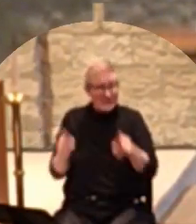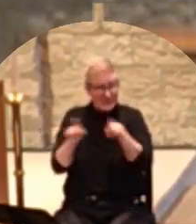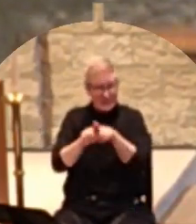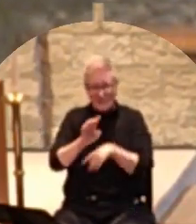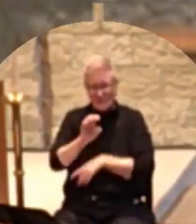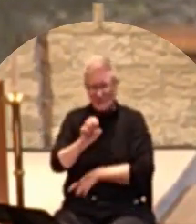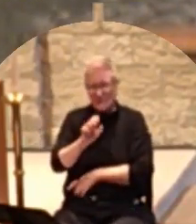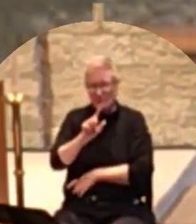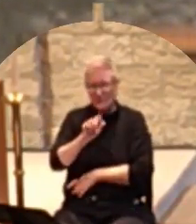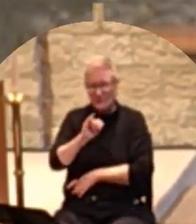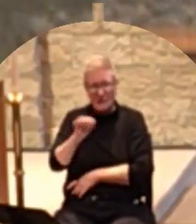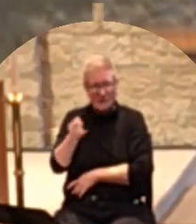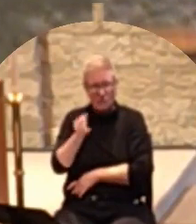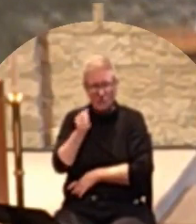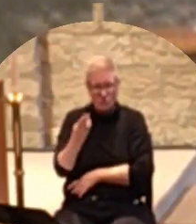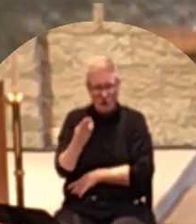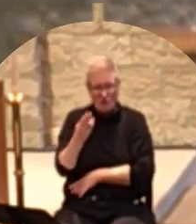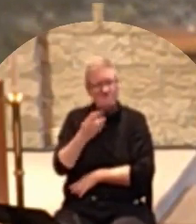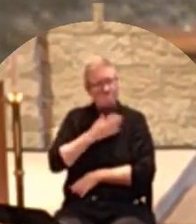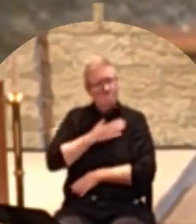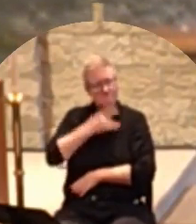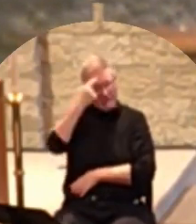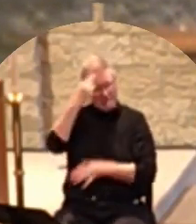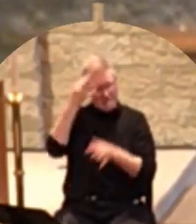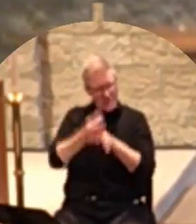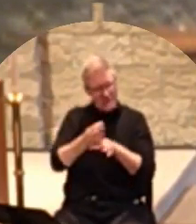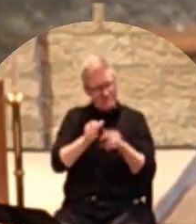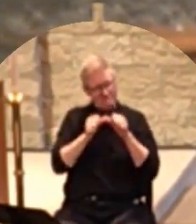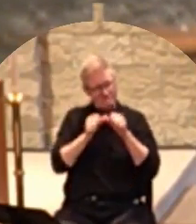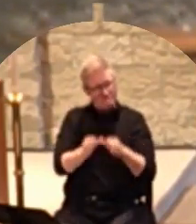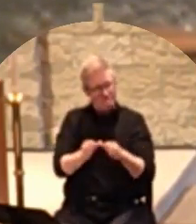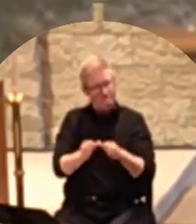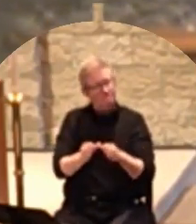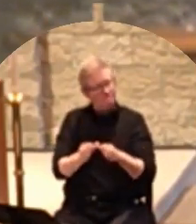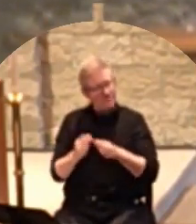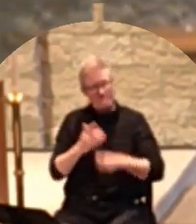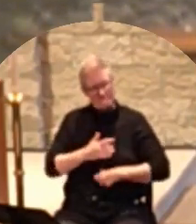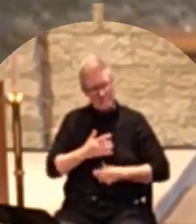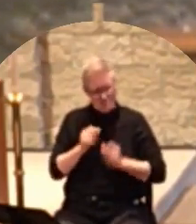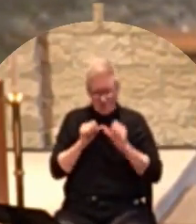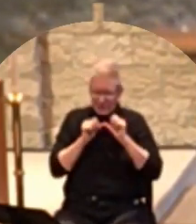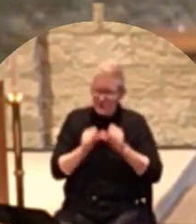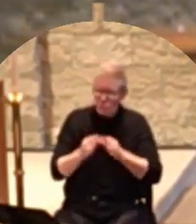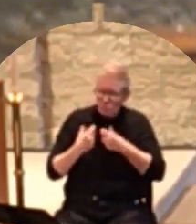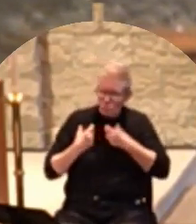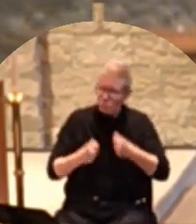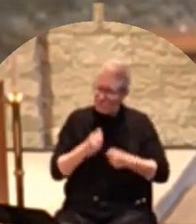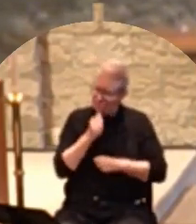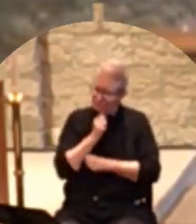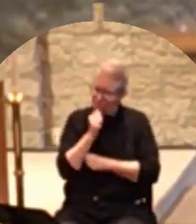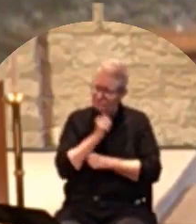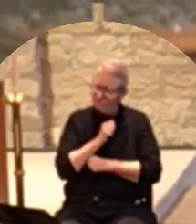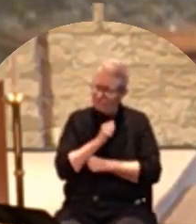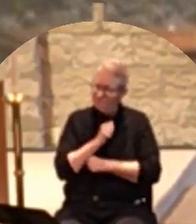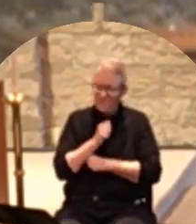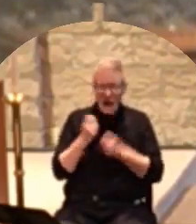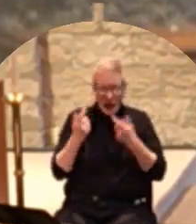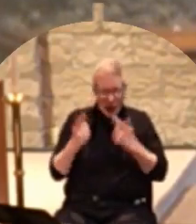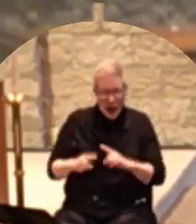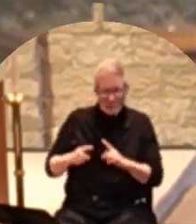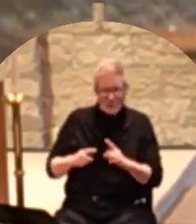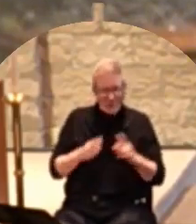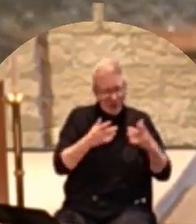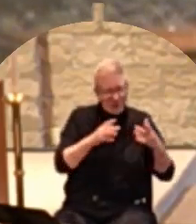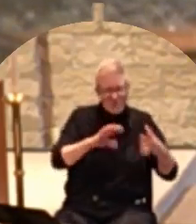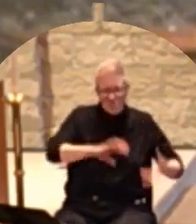I remain steadfast in faith, undisturbed by what is happening around me. I wait for distractions to